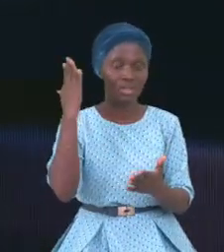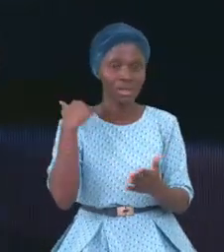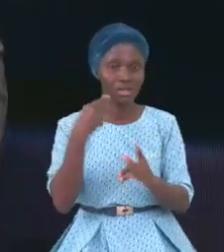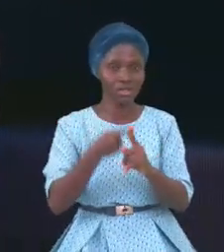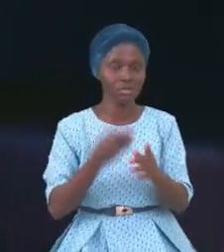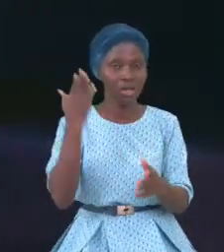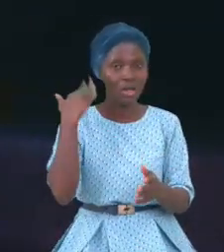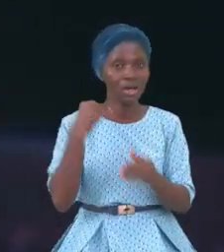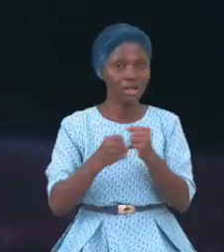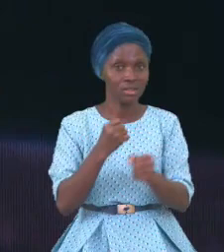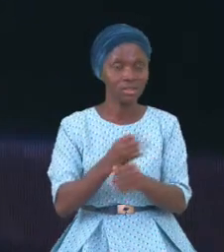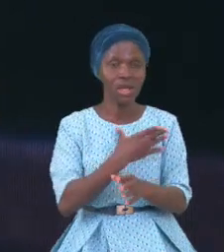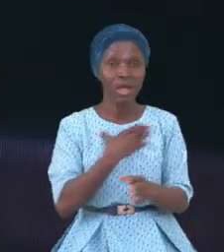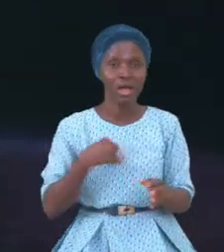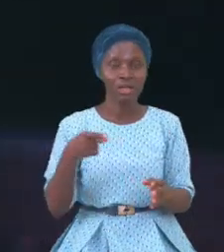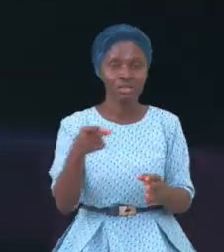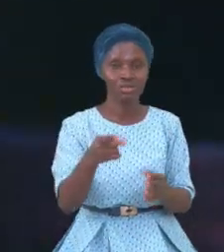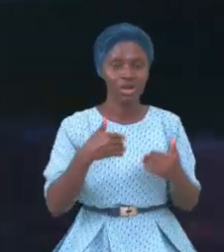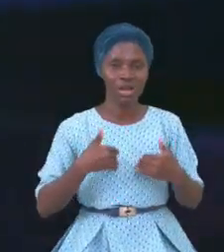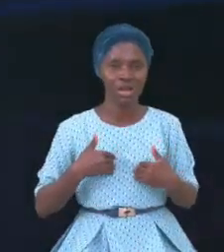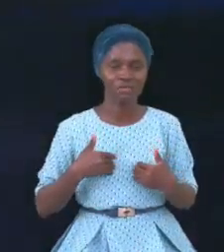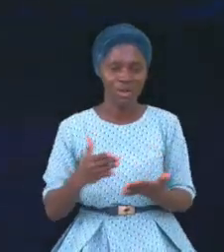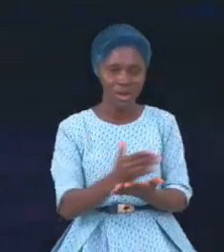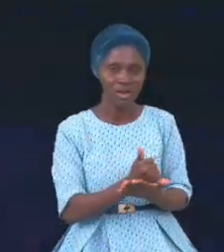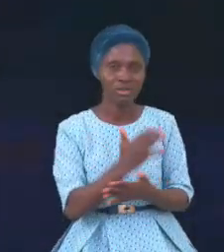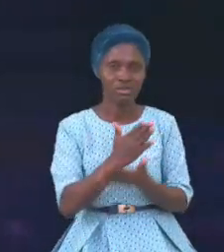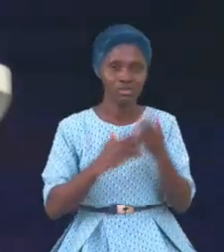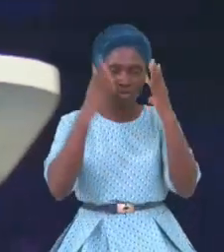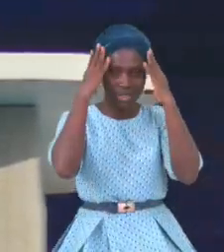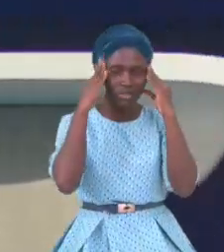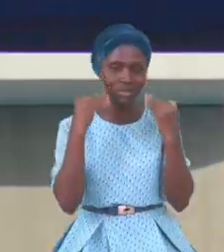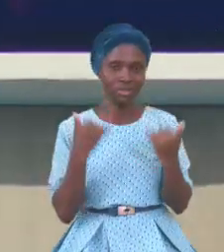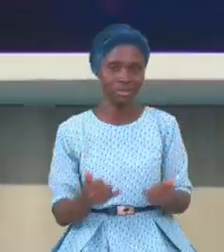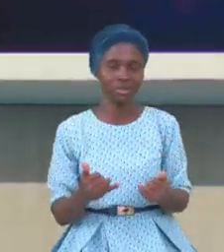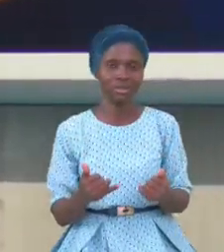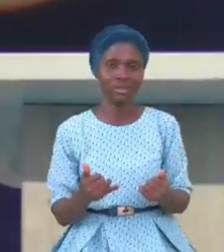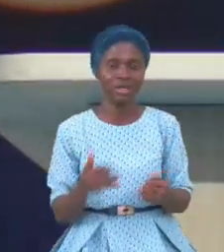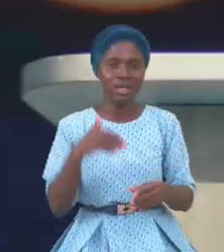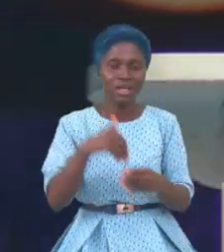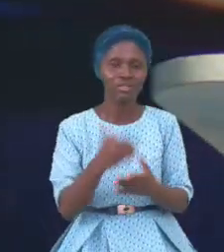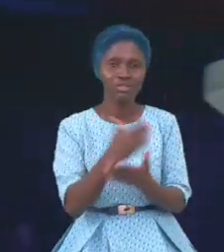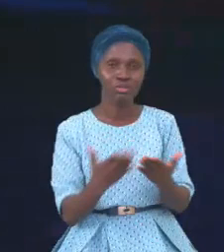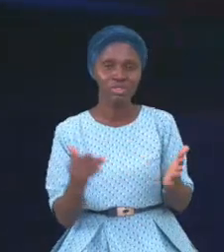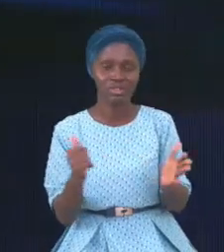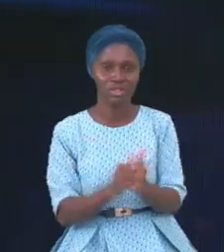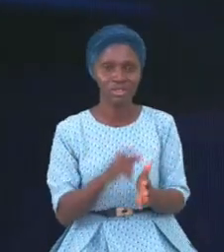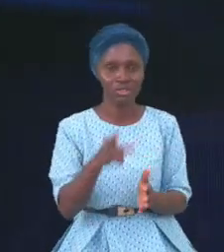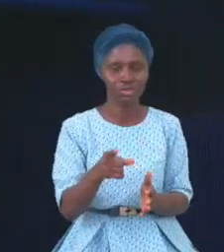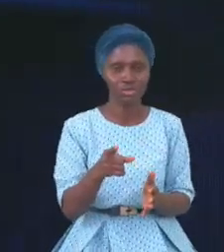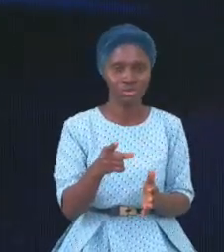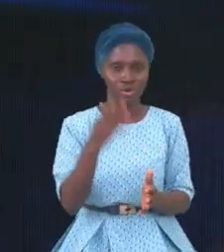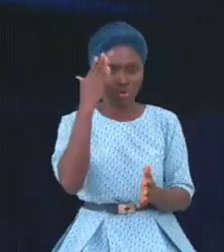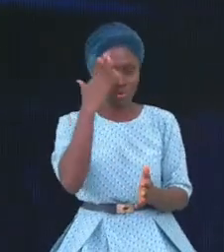you've gathered experience now in things familiar, in things where you've overcome before.